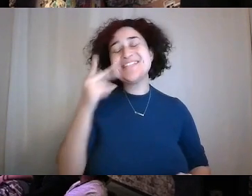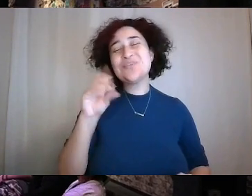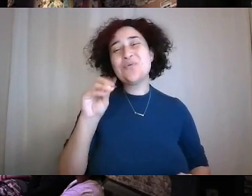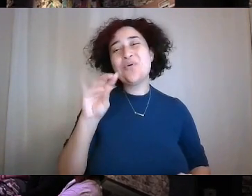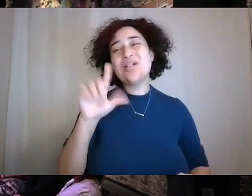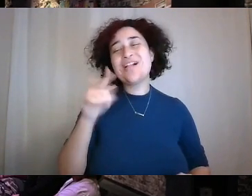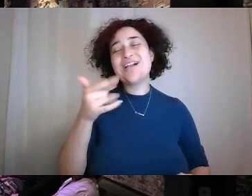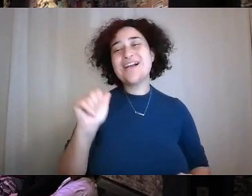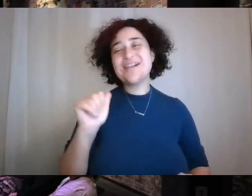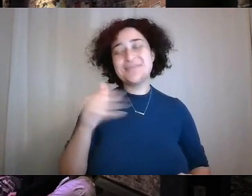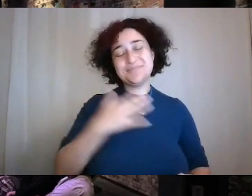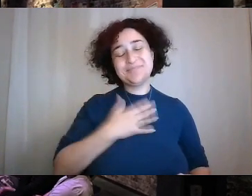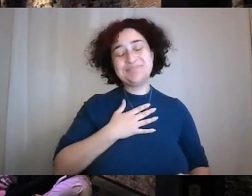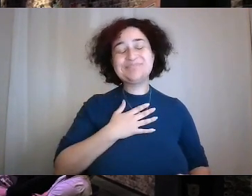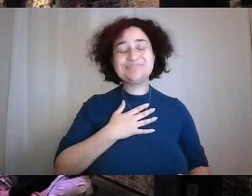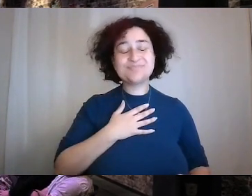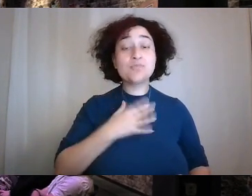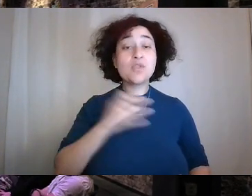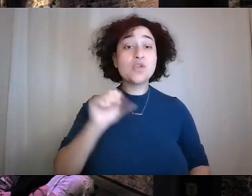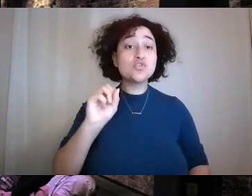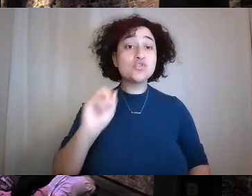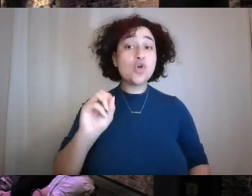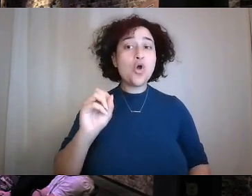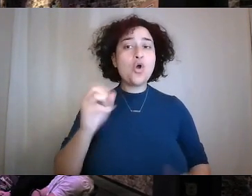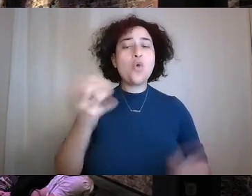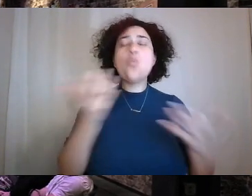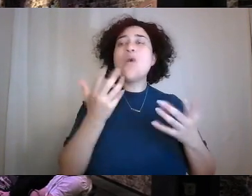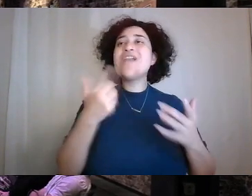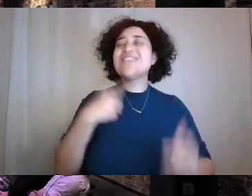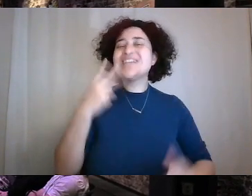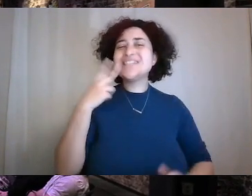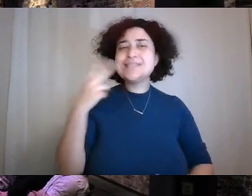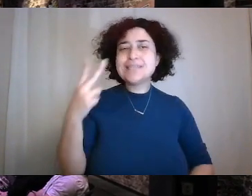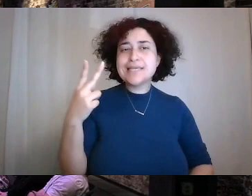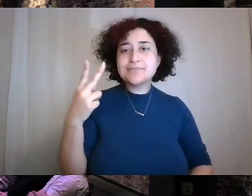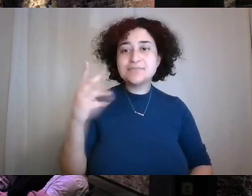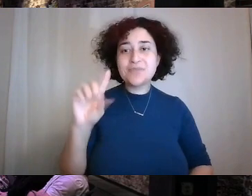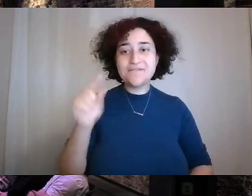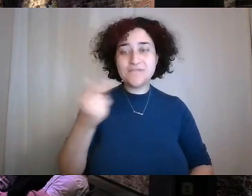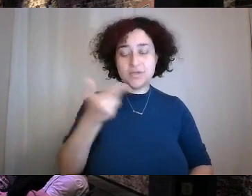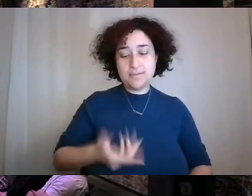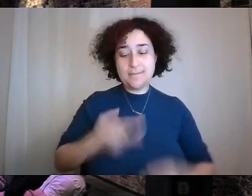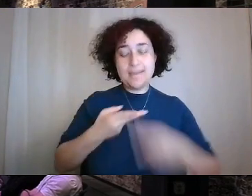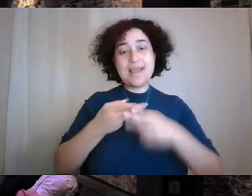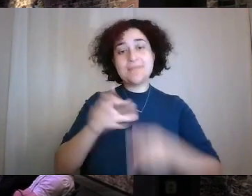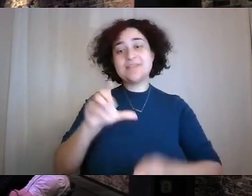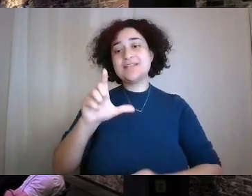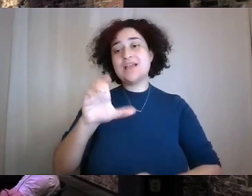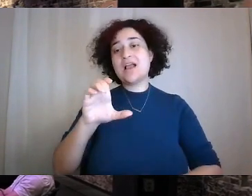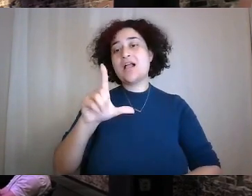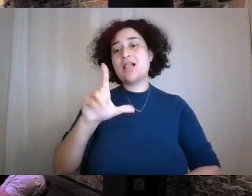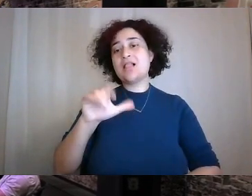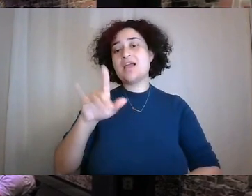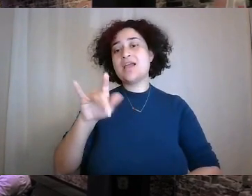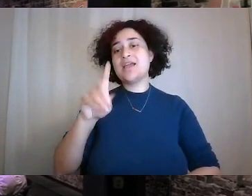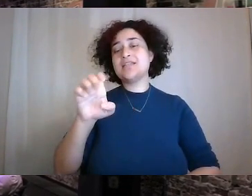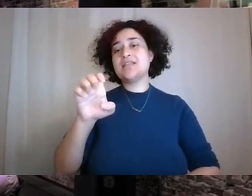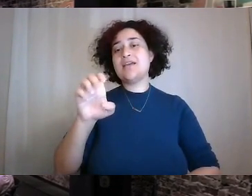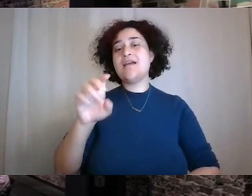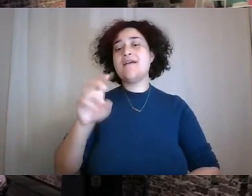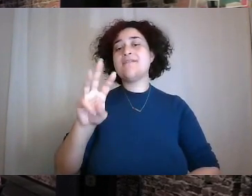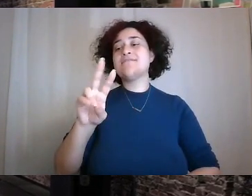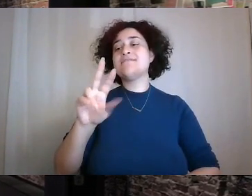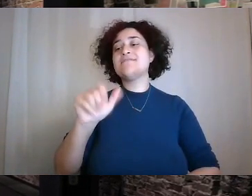So what have I seen? First of all, my name is Clyde Valentin. My pronouns are he, him, and his. And